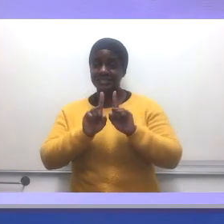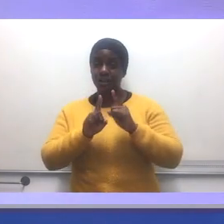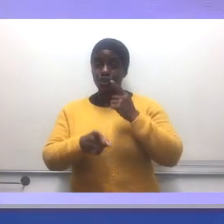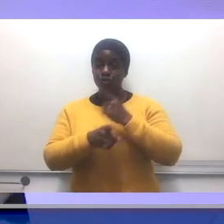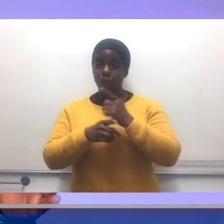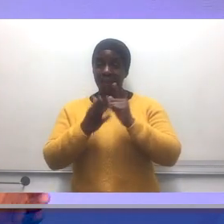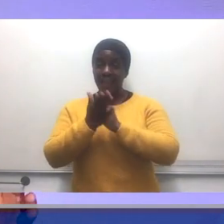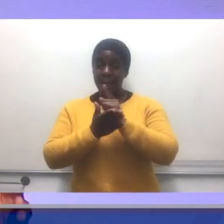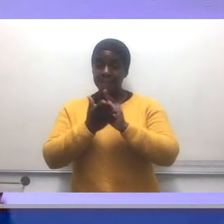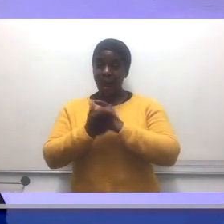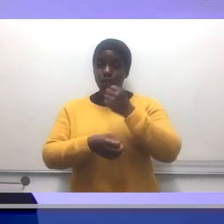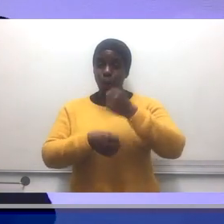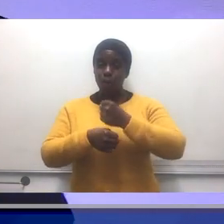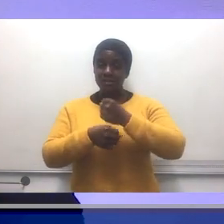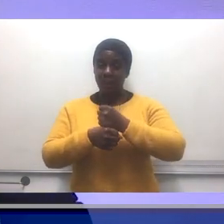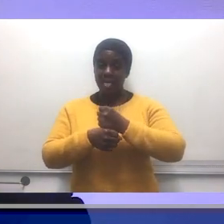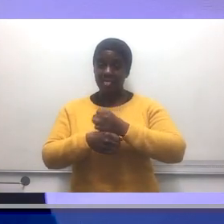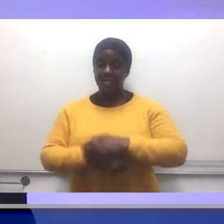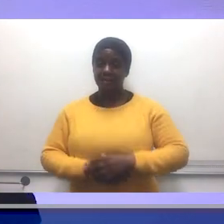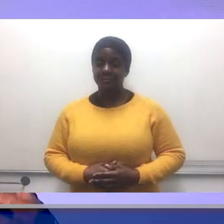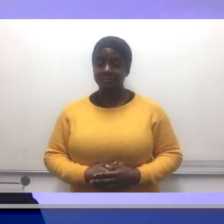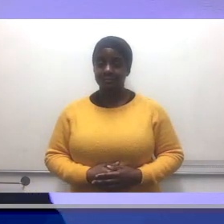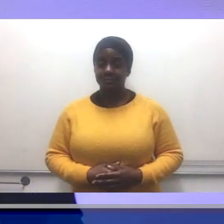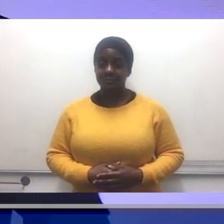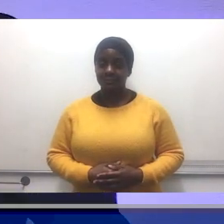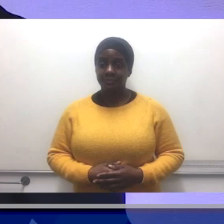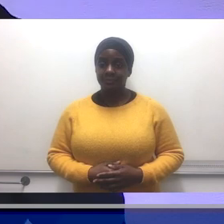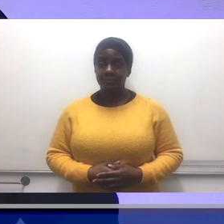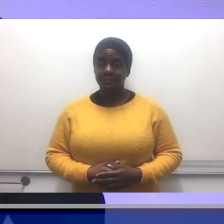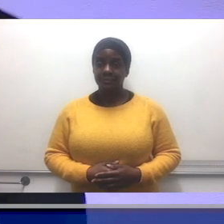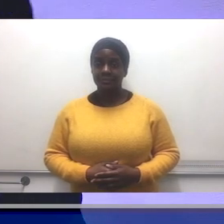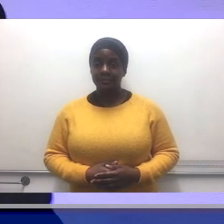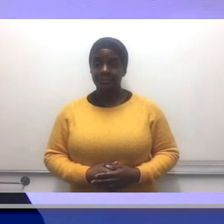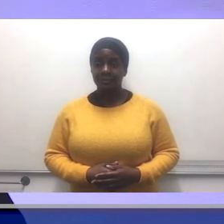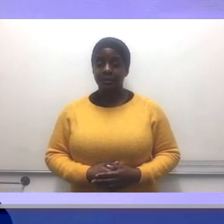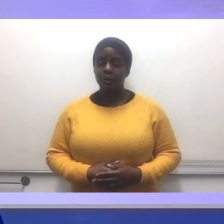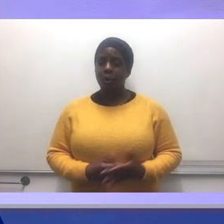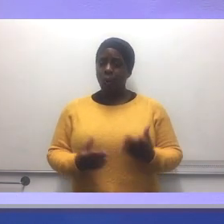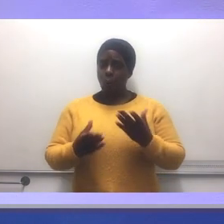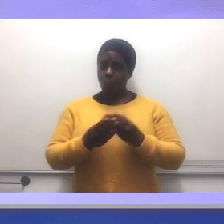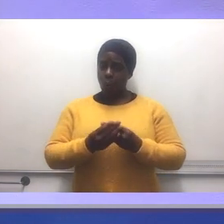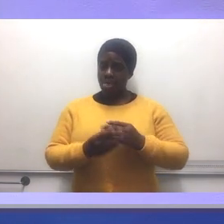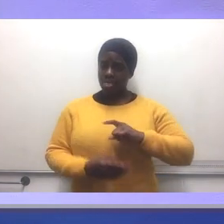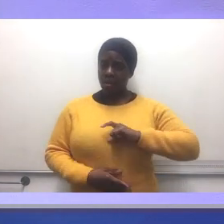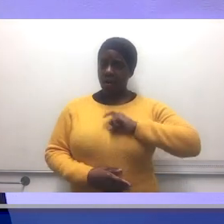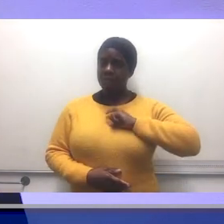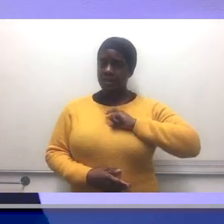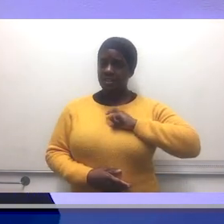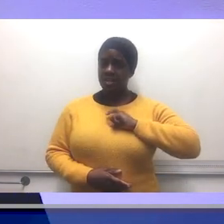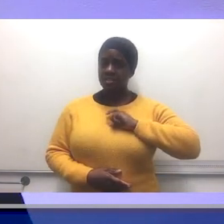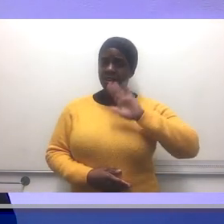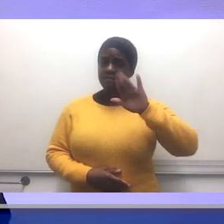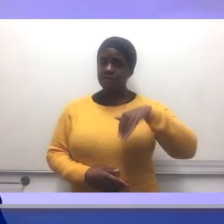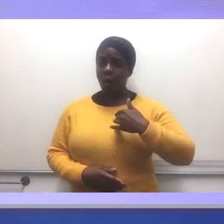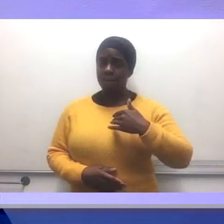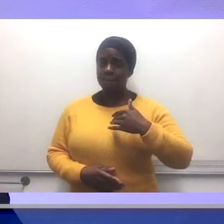gospel tonight. Brothers, I may say to you with confidence from the patriarch